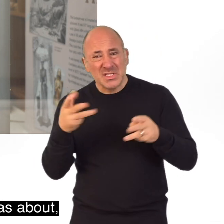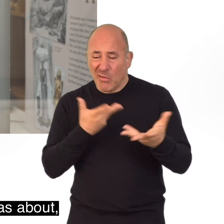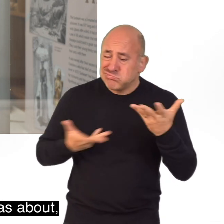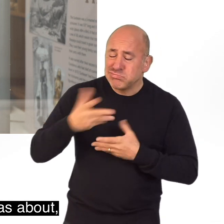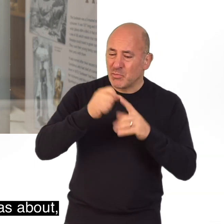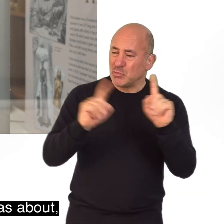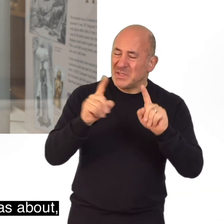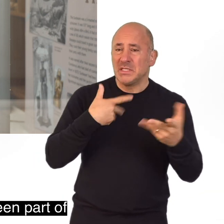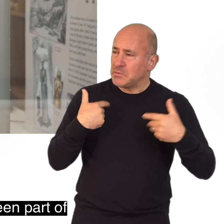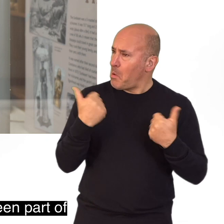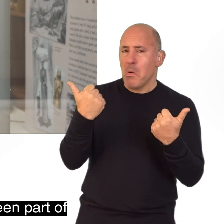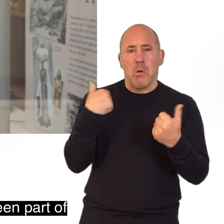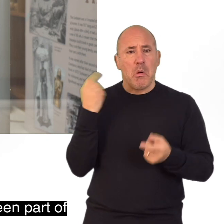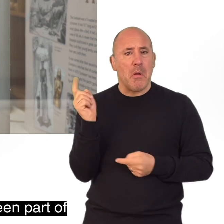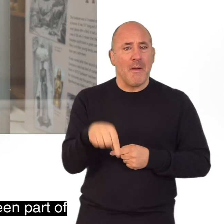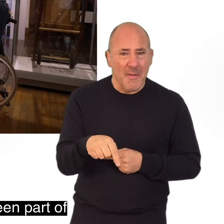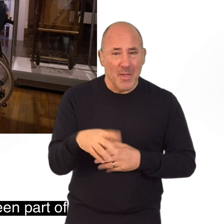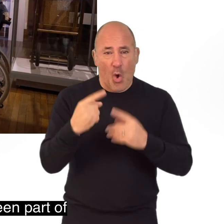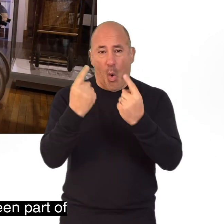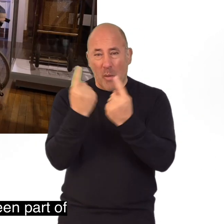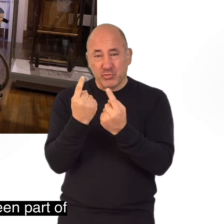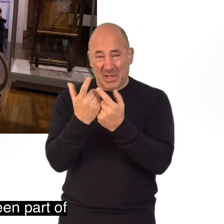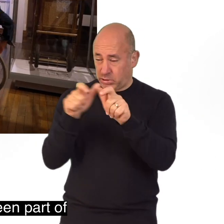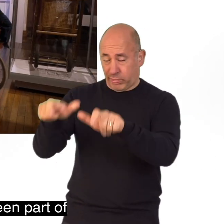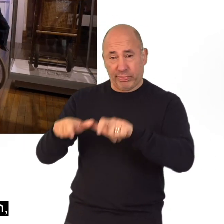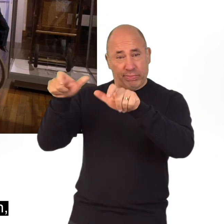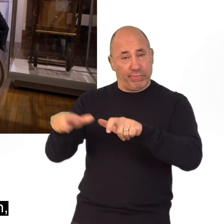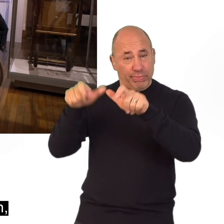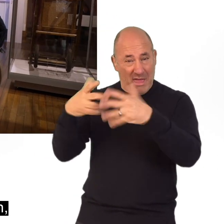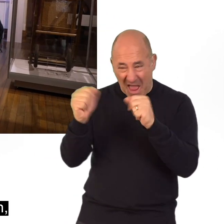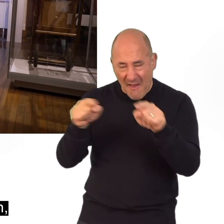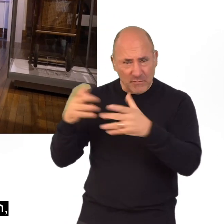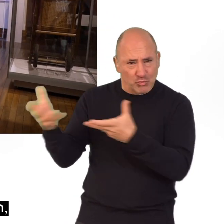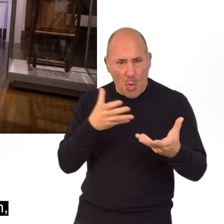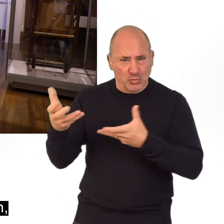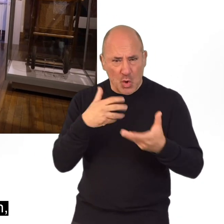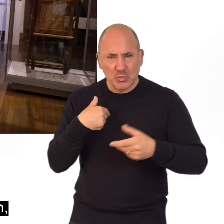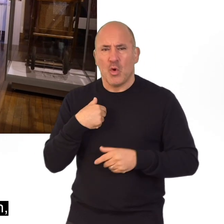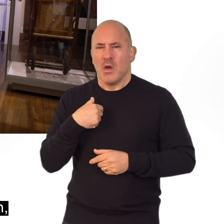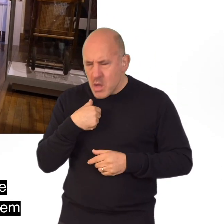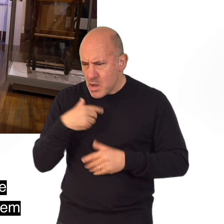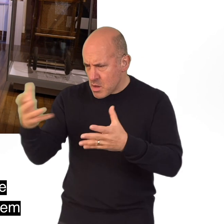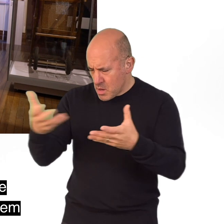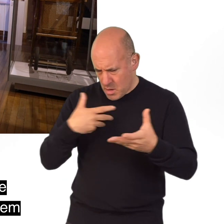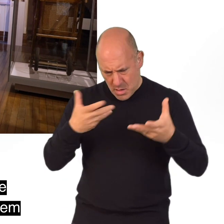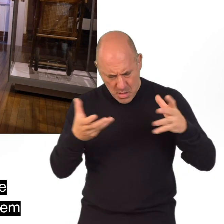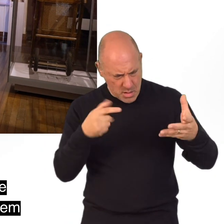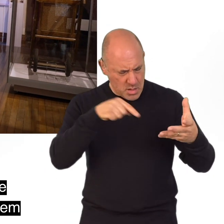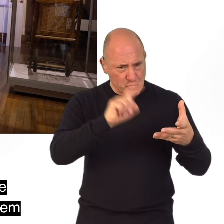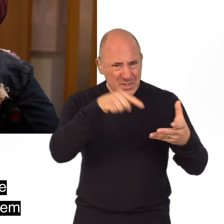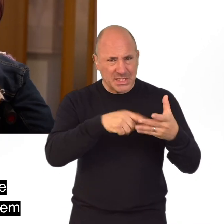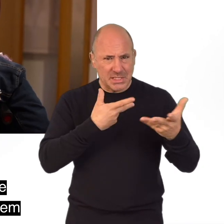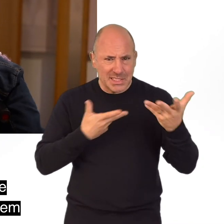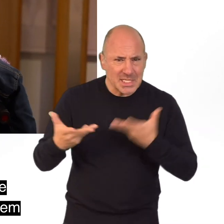was about. And he had objects that had been part of the museum collection. And we were